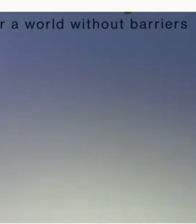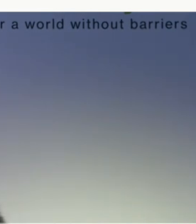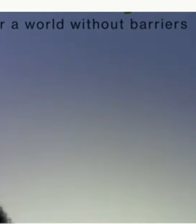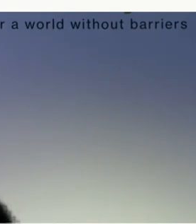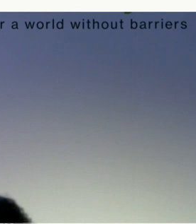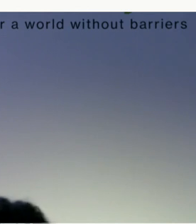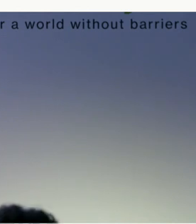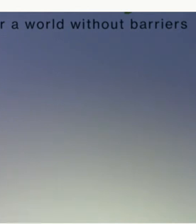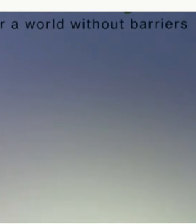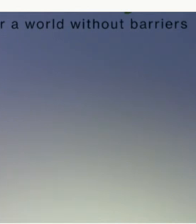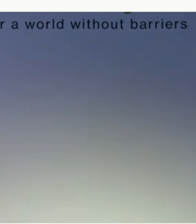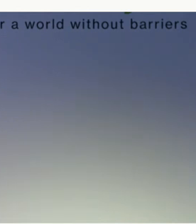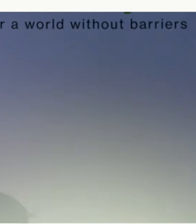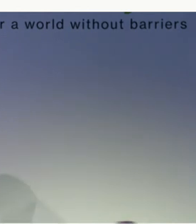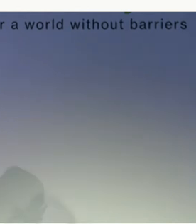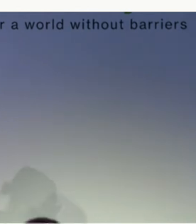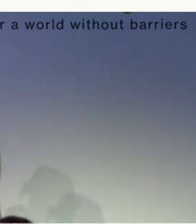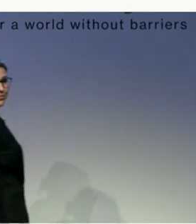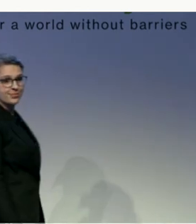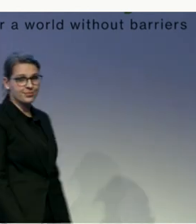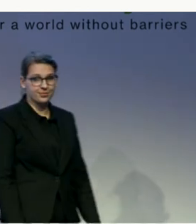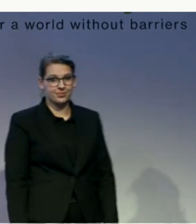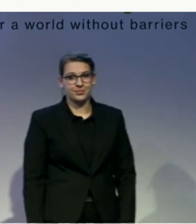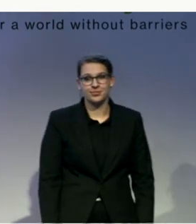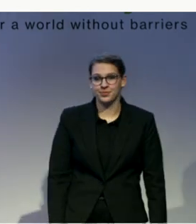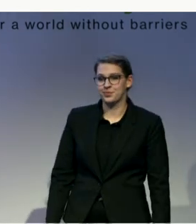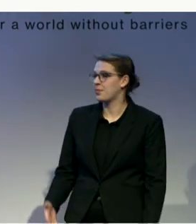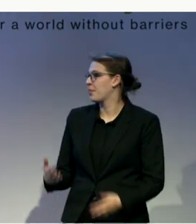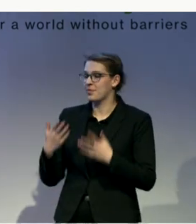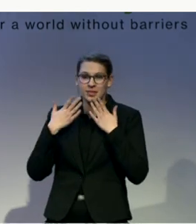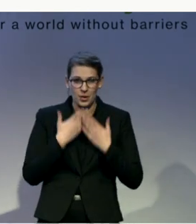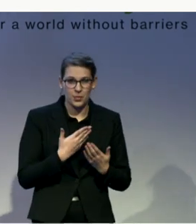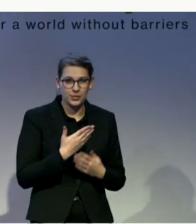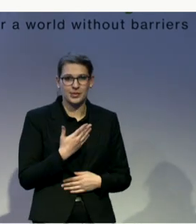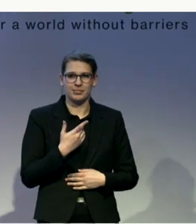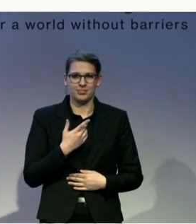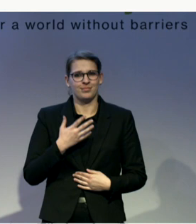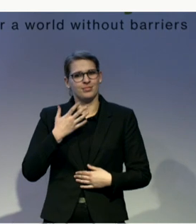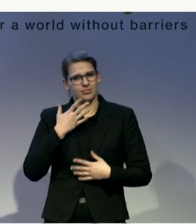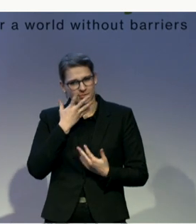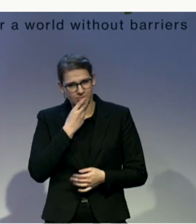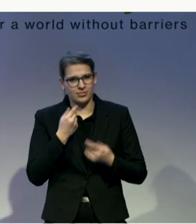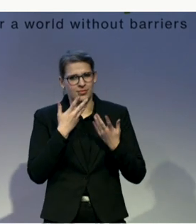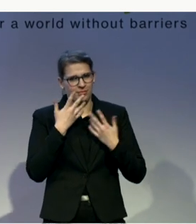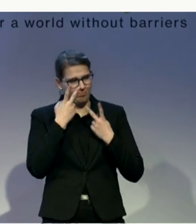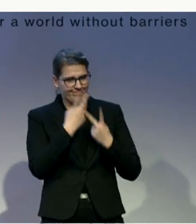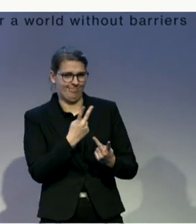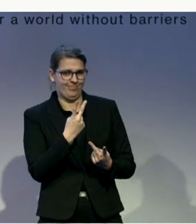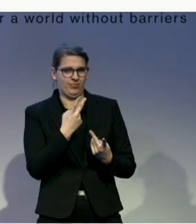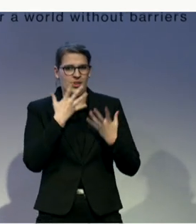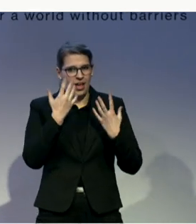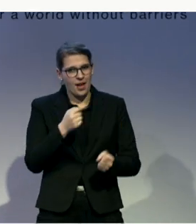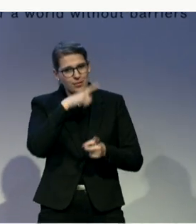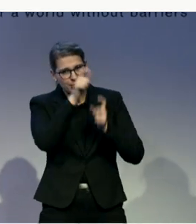Thank you very much, Mirjana. Indeed, it's a pleasure to see people as committed as you.